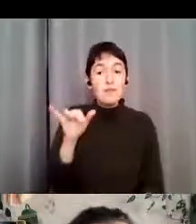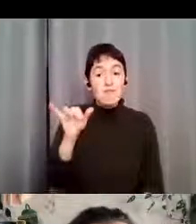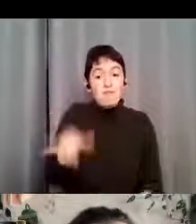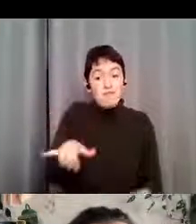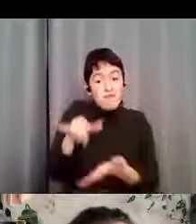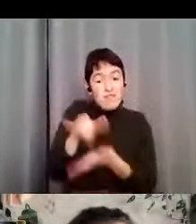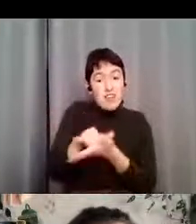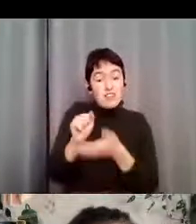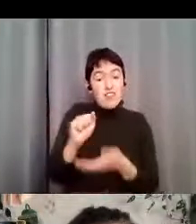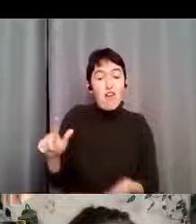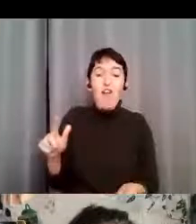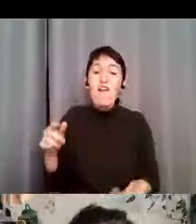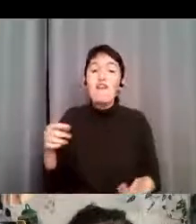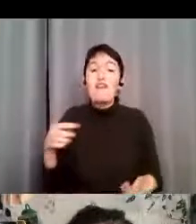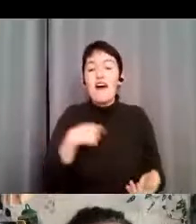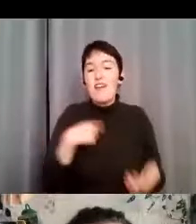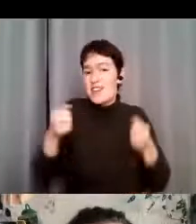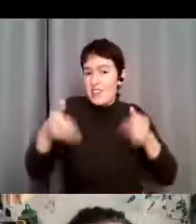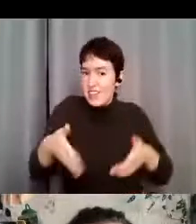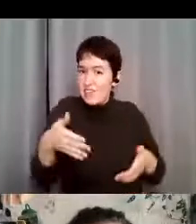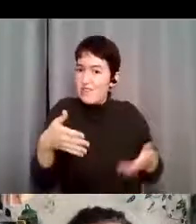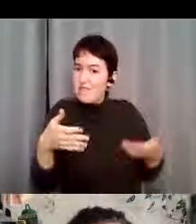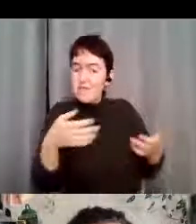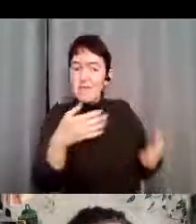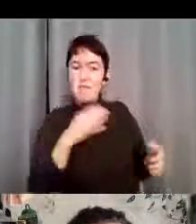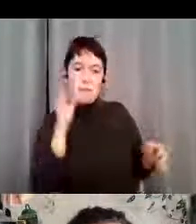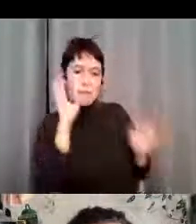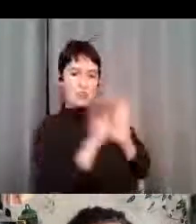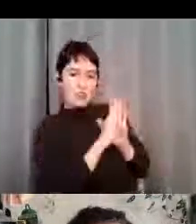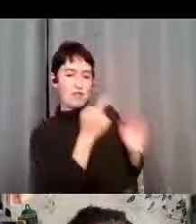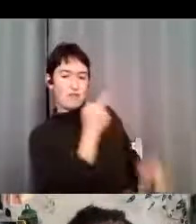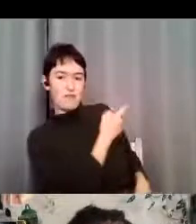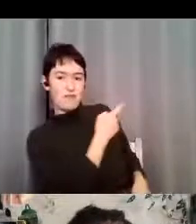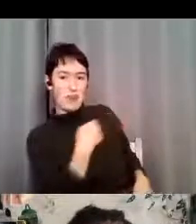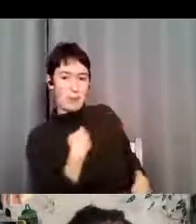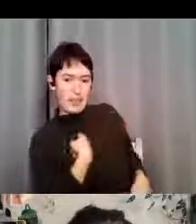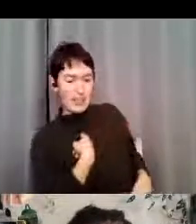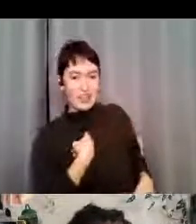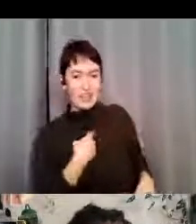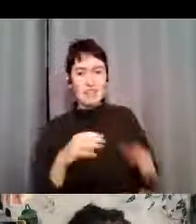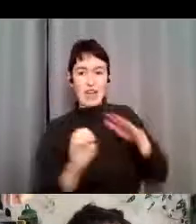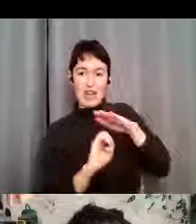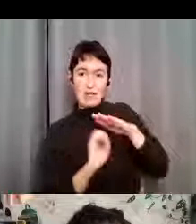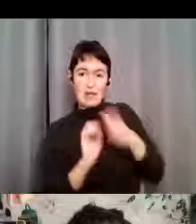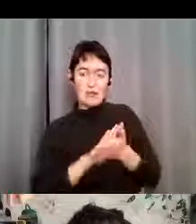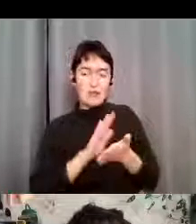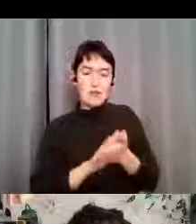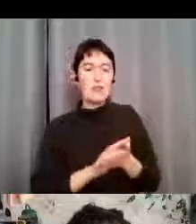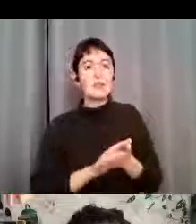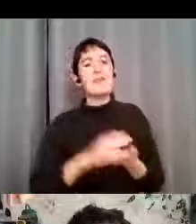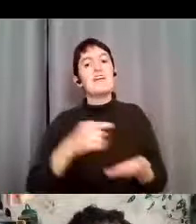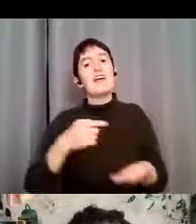of me when I was in elementary school, and I've spoken for way longer than the 5 minutes I promised I would speak